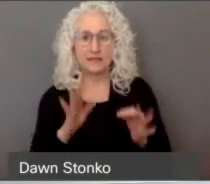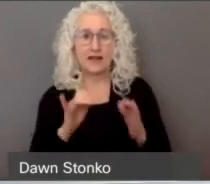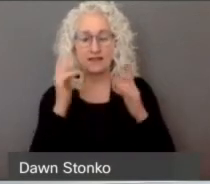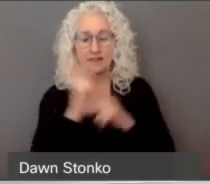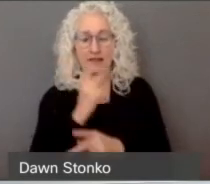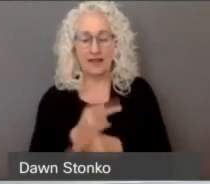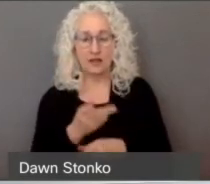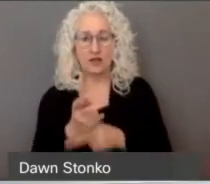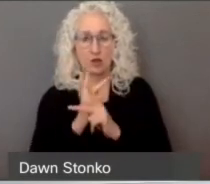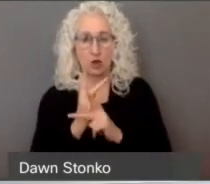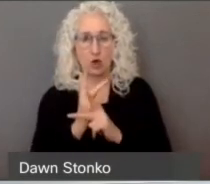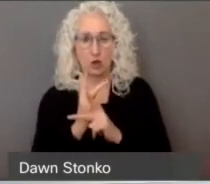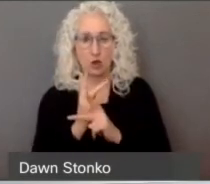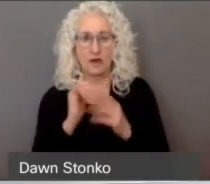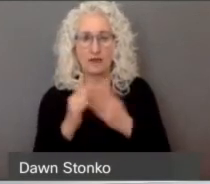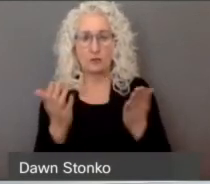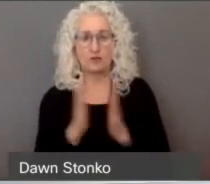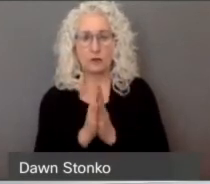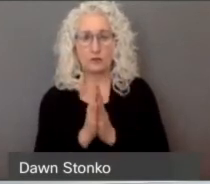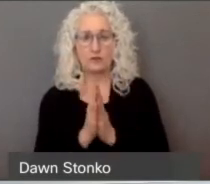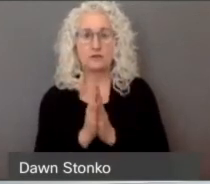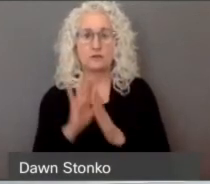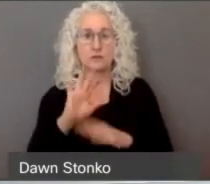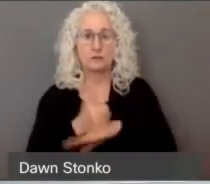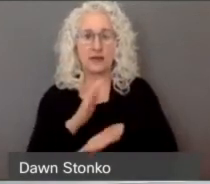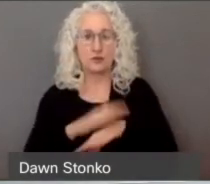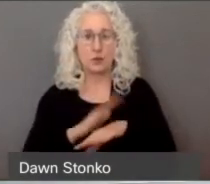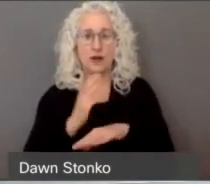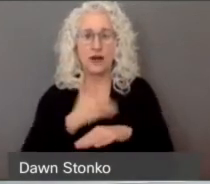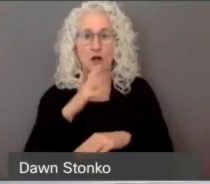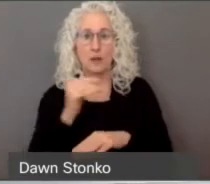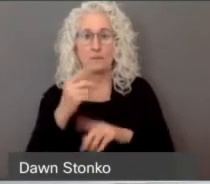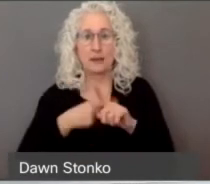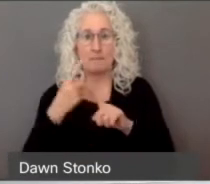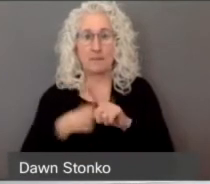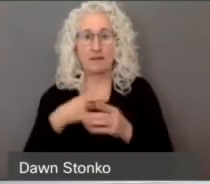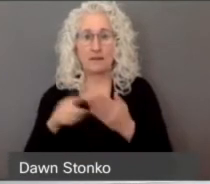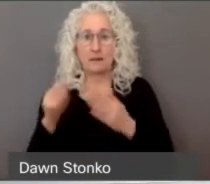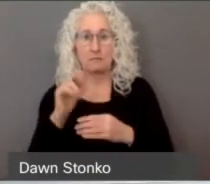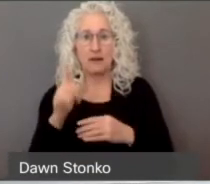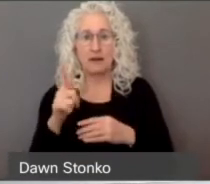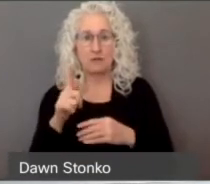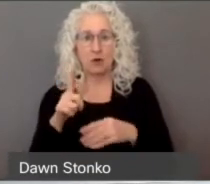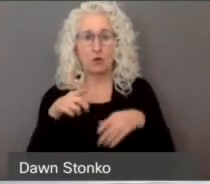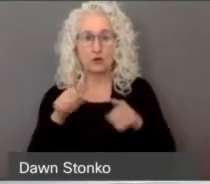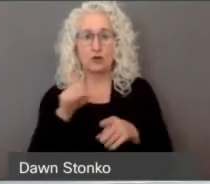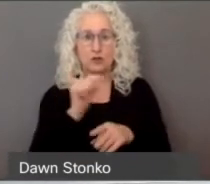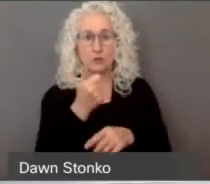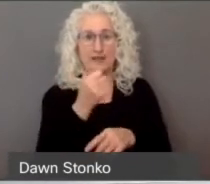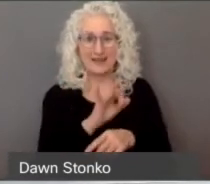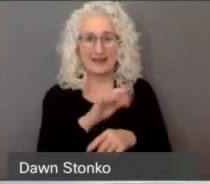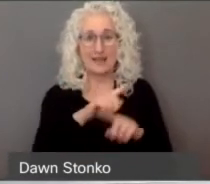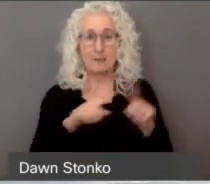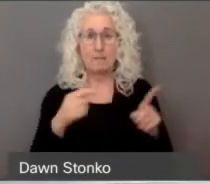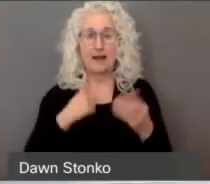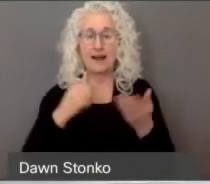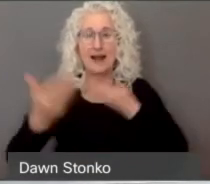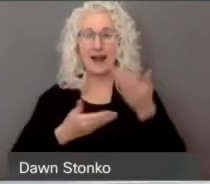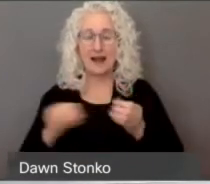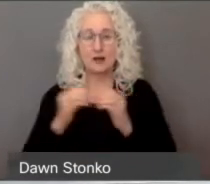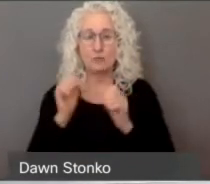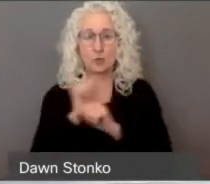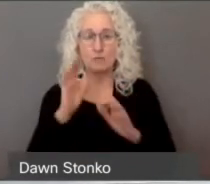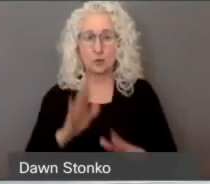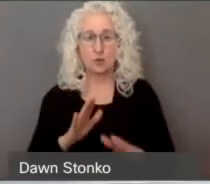loan that could be requested was based on our company's monthly payroll in 2019. However, I hired more employees